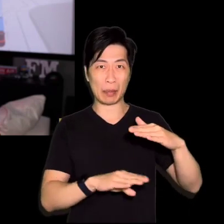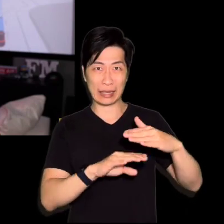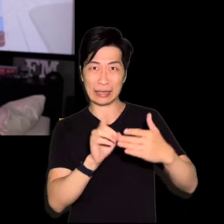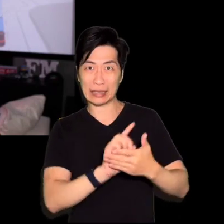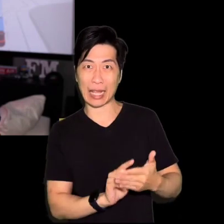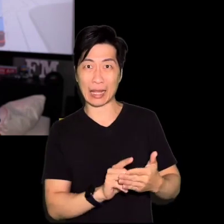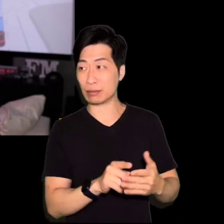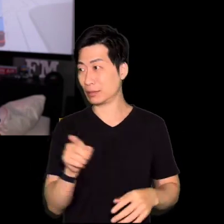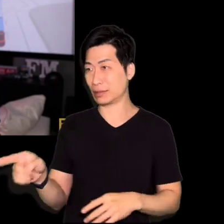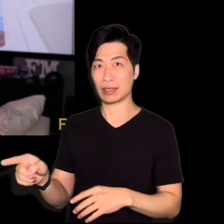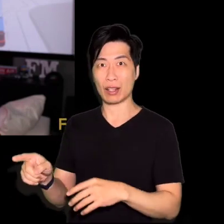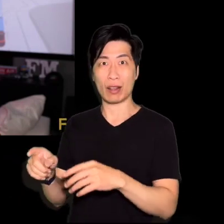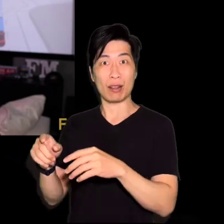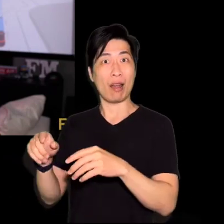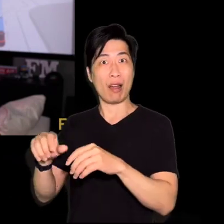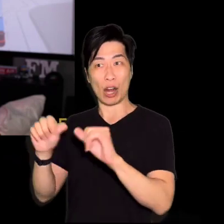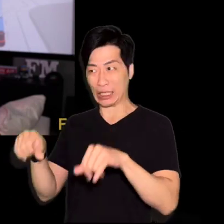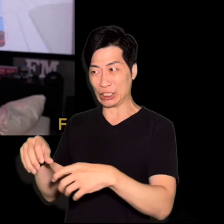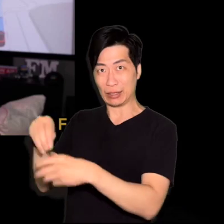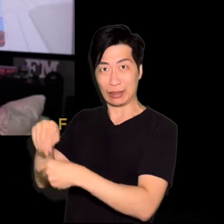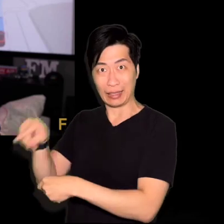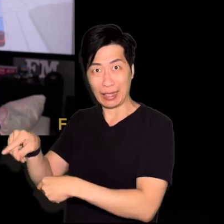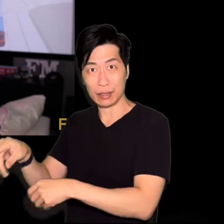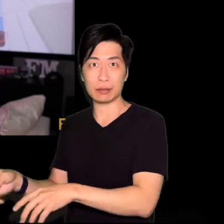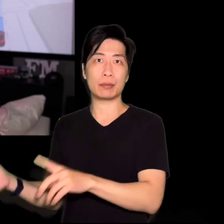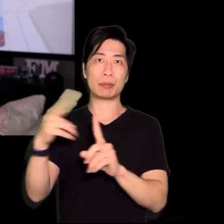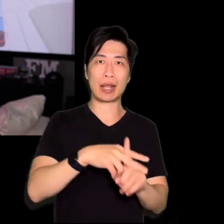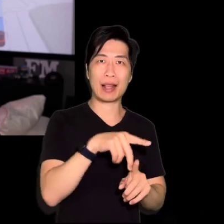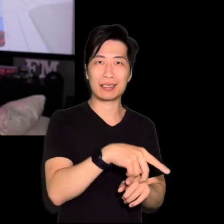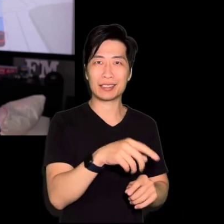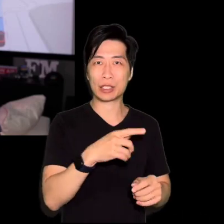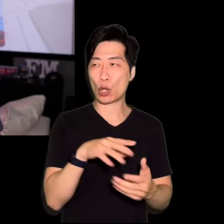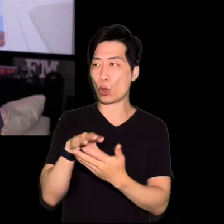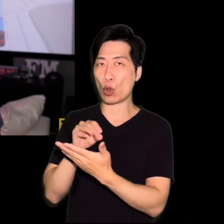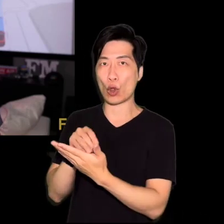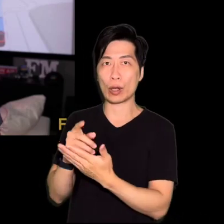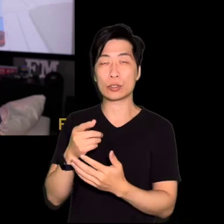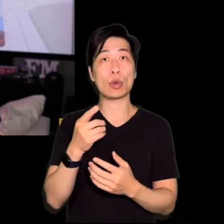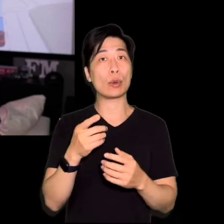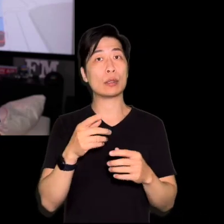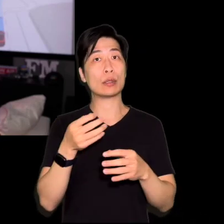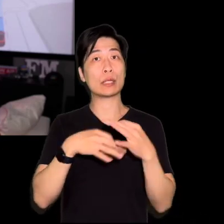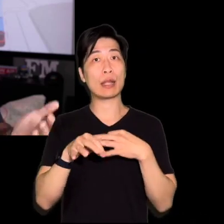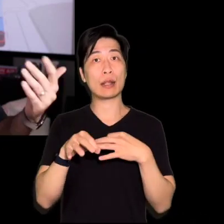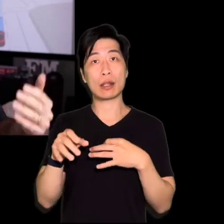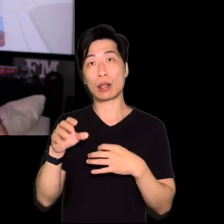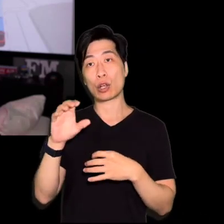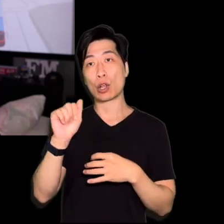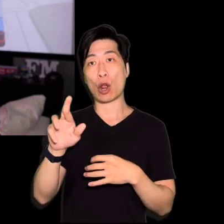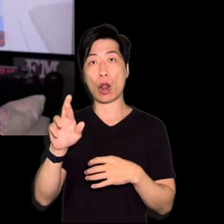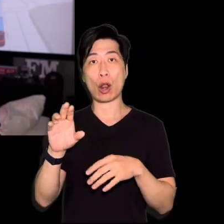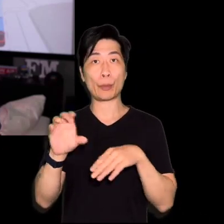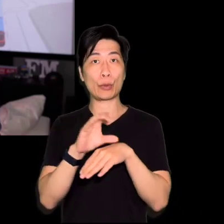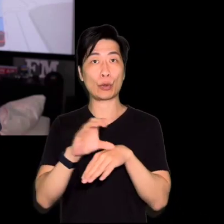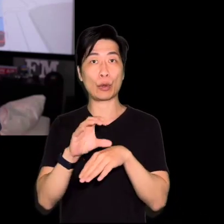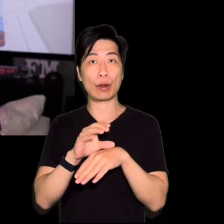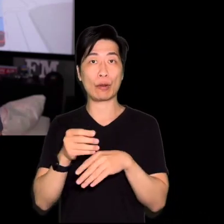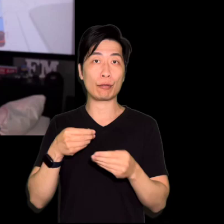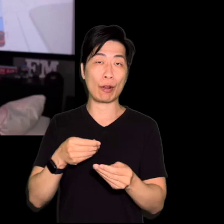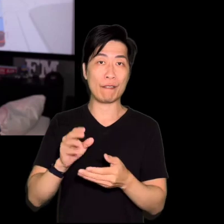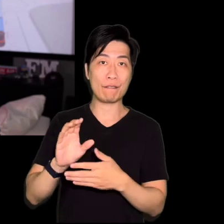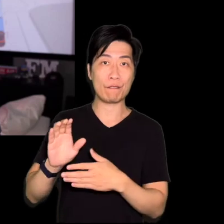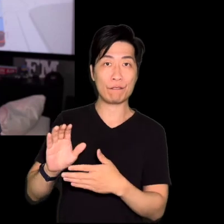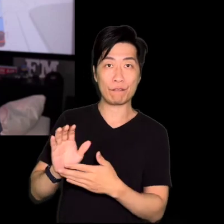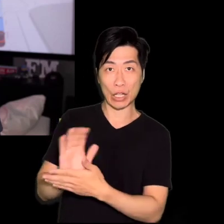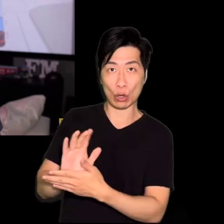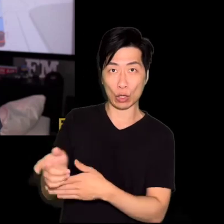that the self-driving car uses to learn how to drive. So instead of feeding a car computer a bunch of